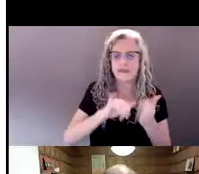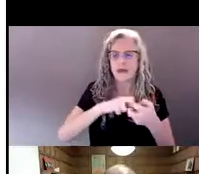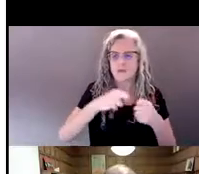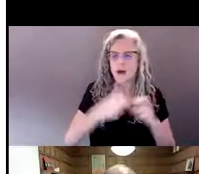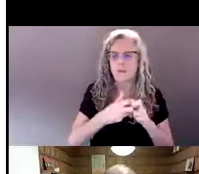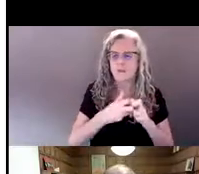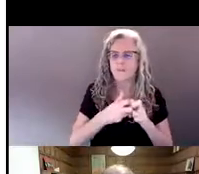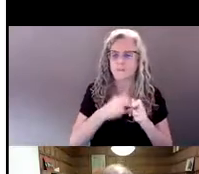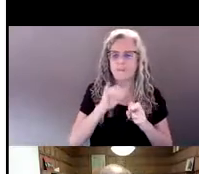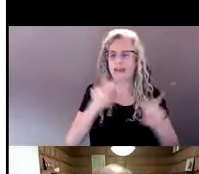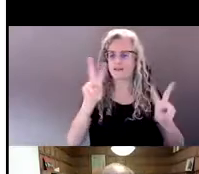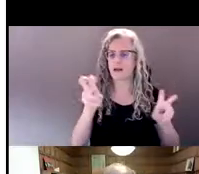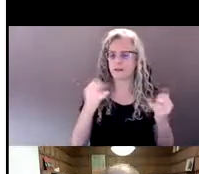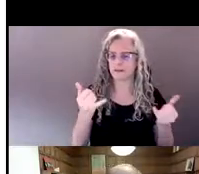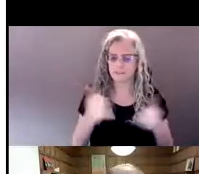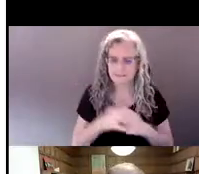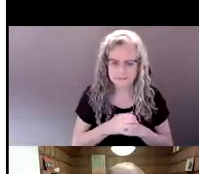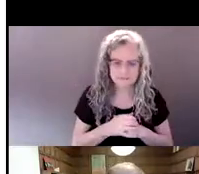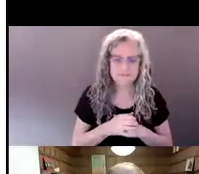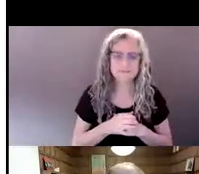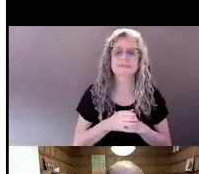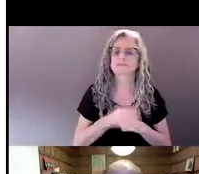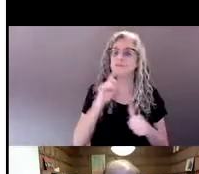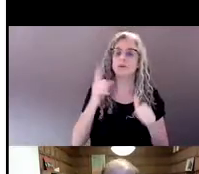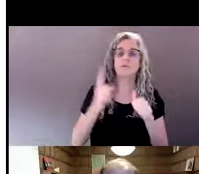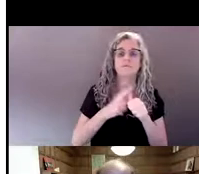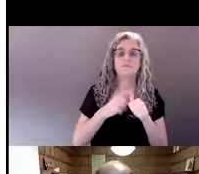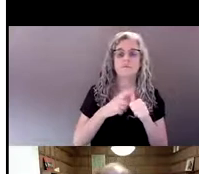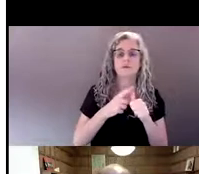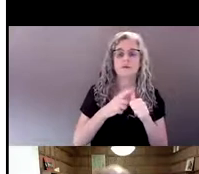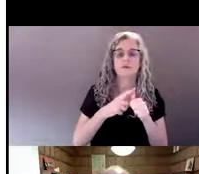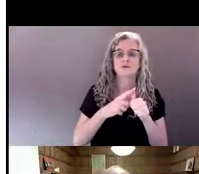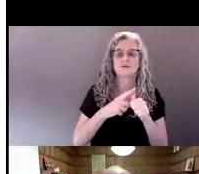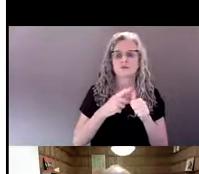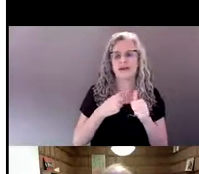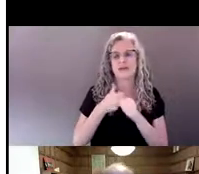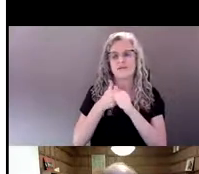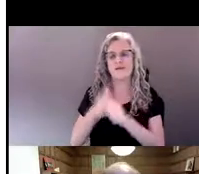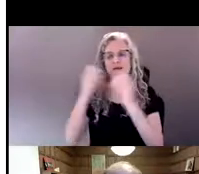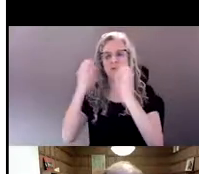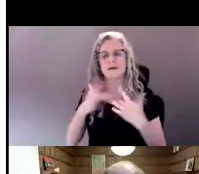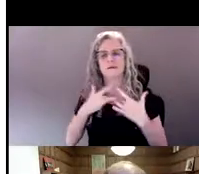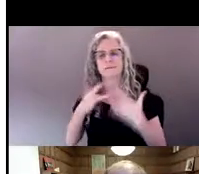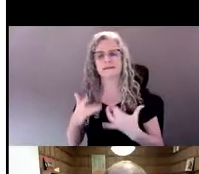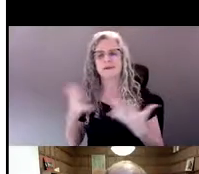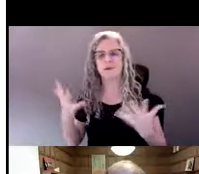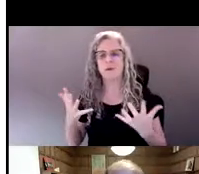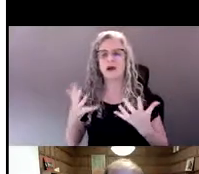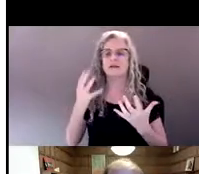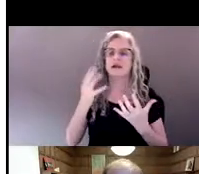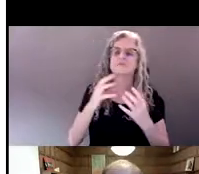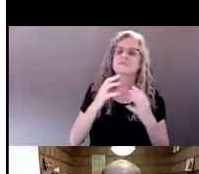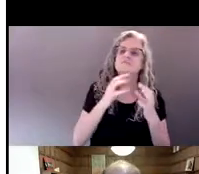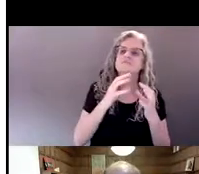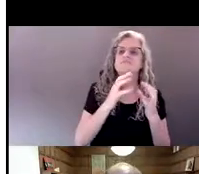time. I think I should begin the way professors often do, by ruminating endlessly about my